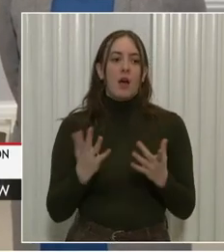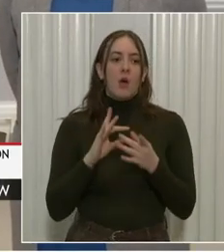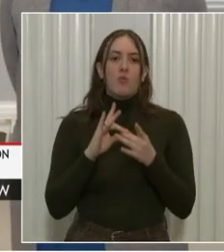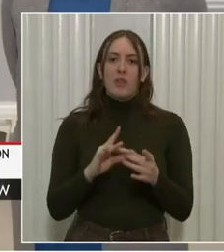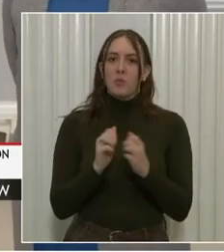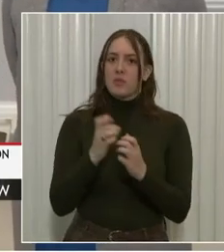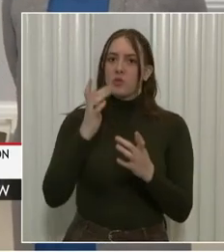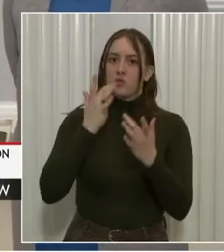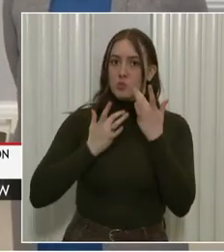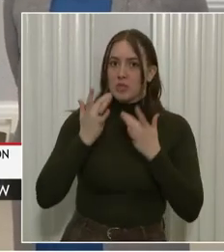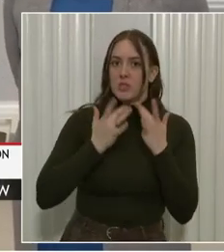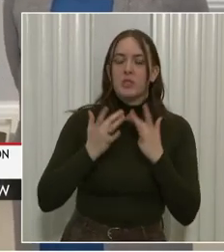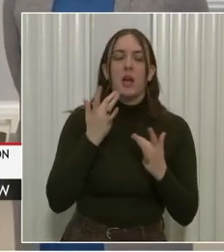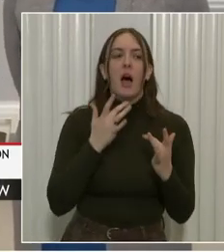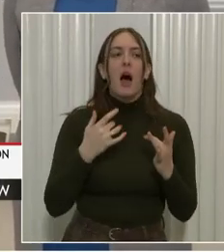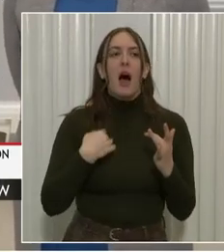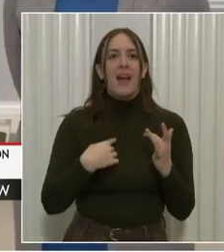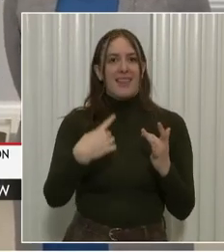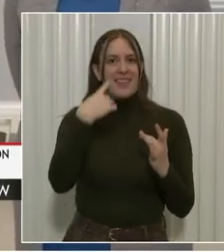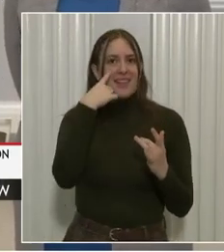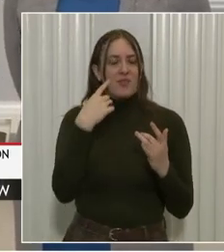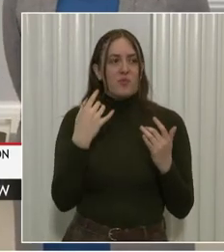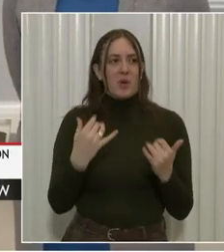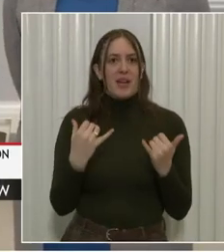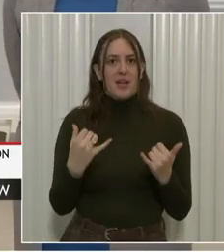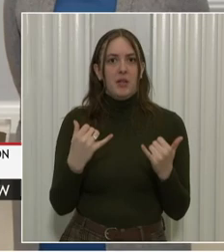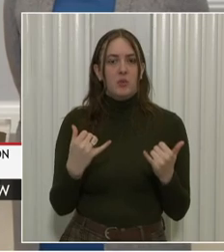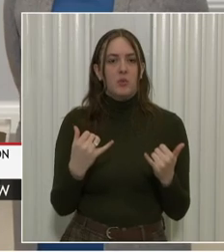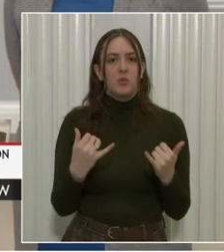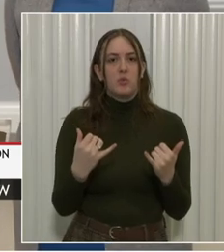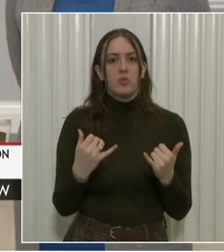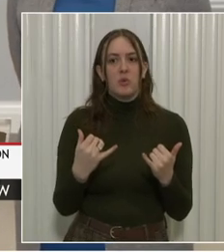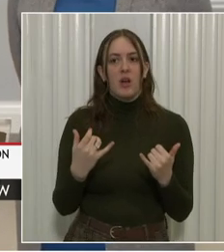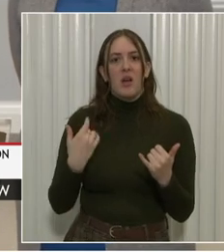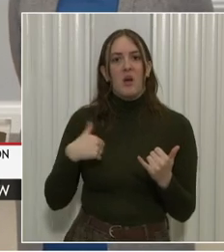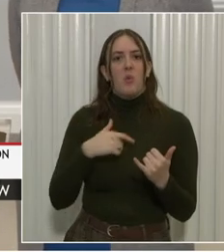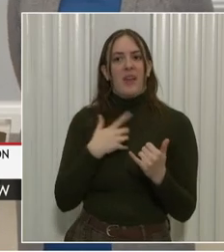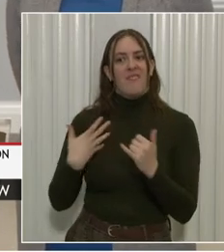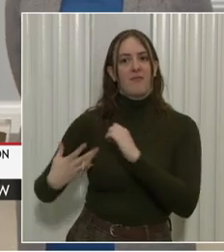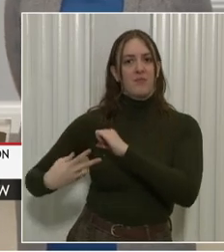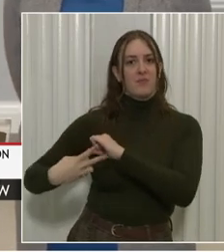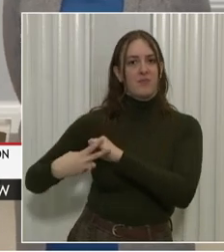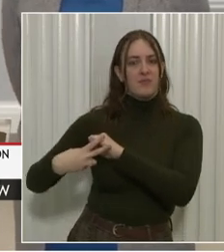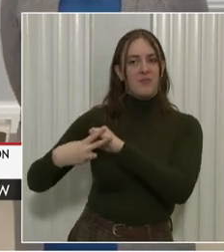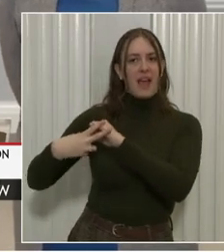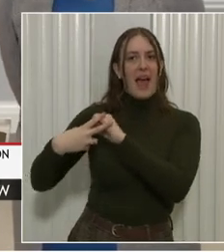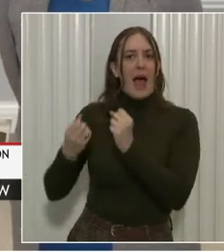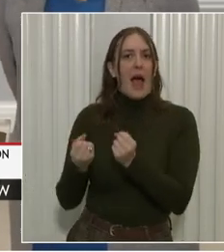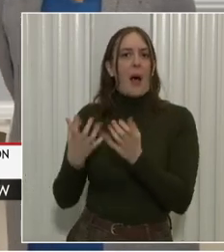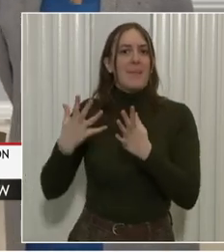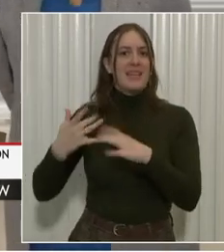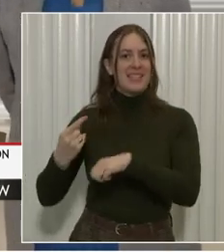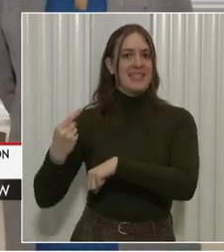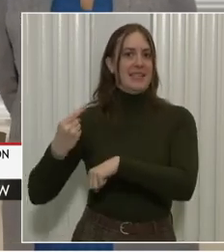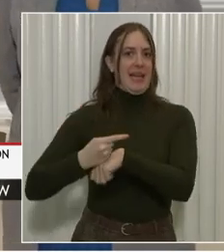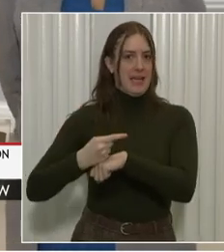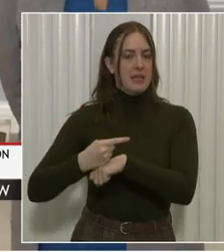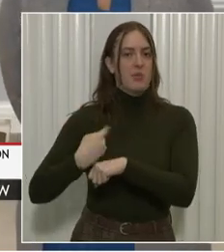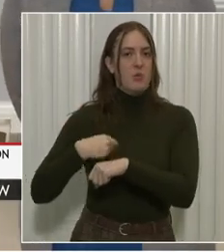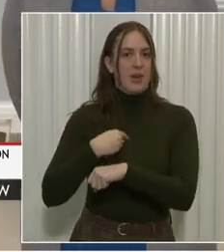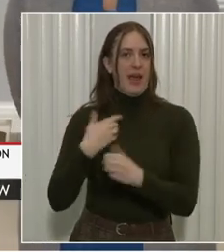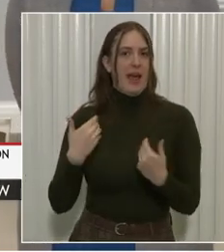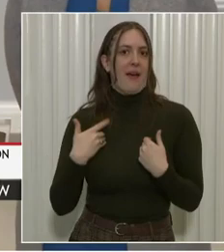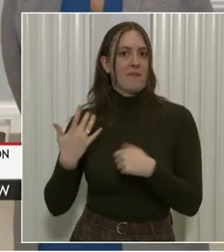shortage, I think when we're looking at our inventory levels, we're looking at how many days supply we have